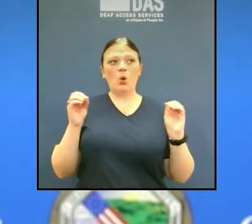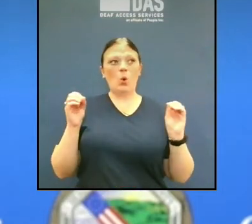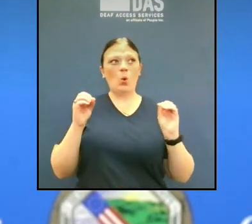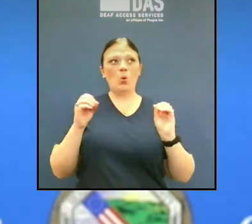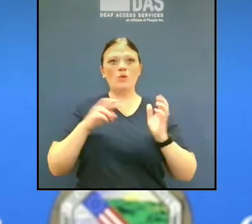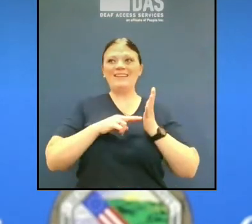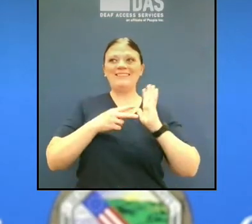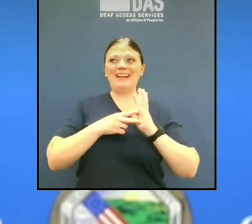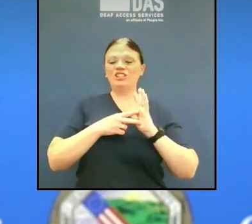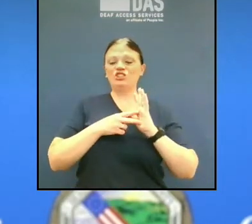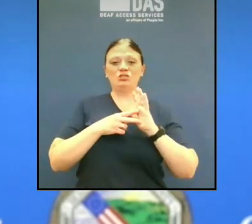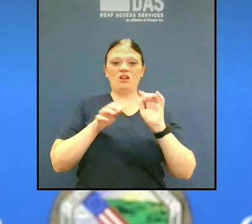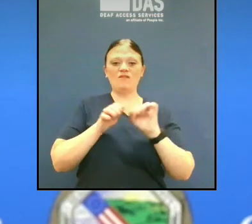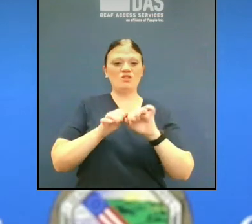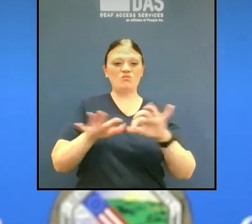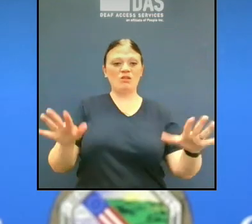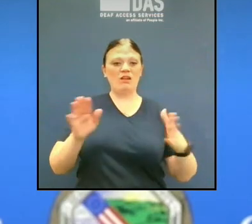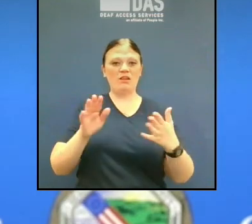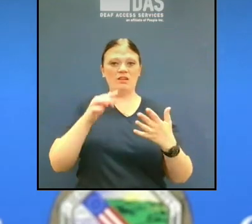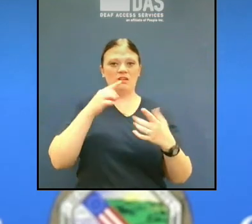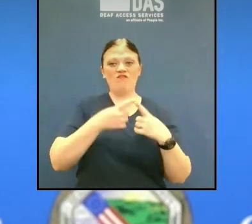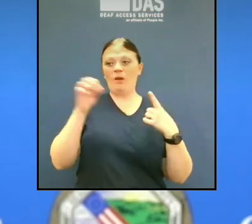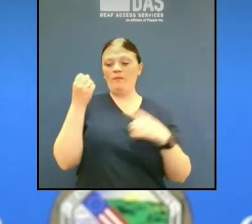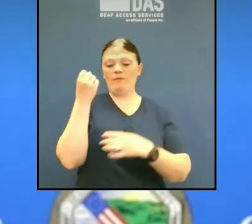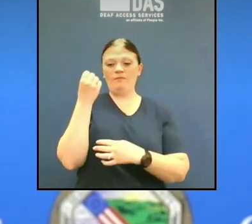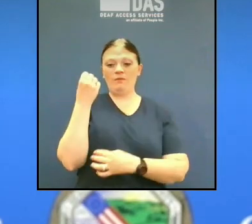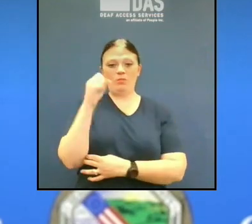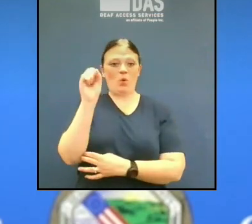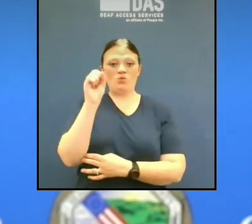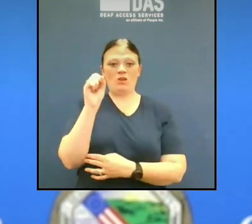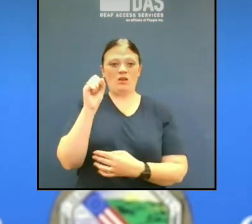of spread in the community as a result of the protest